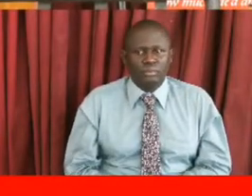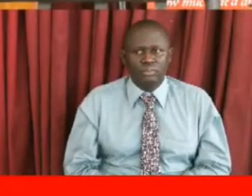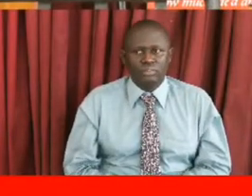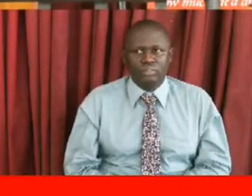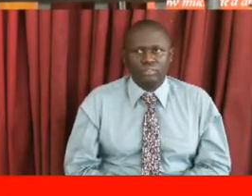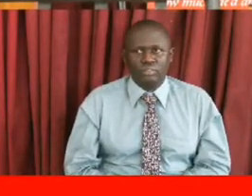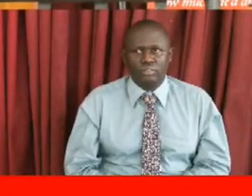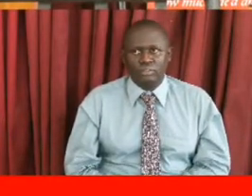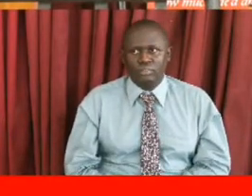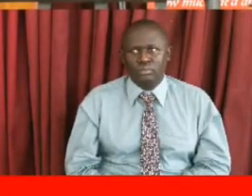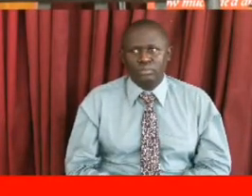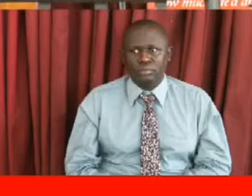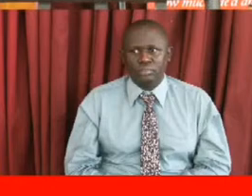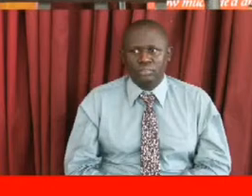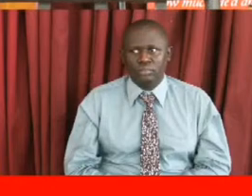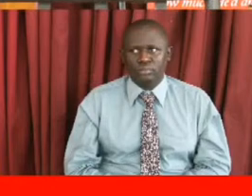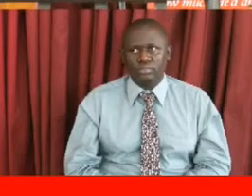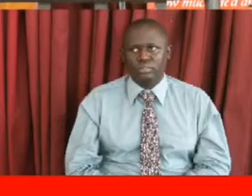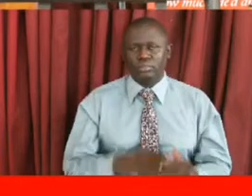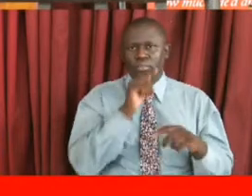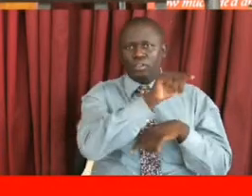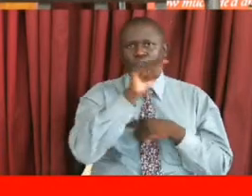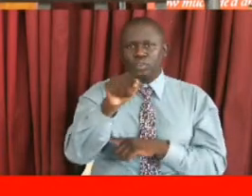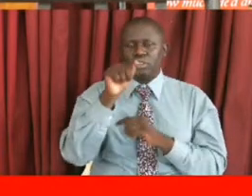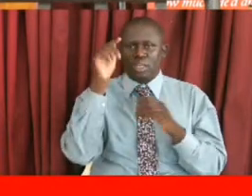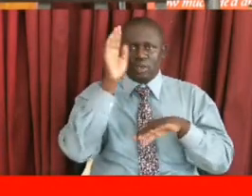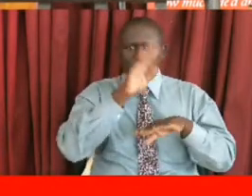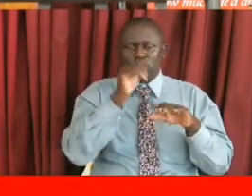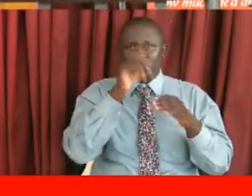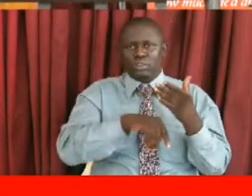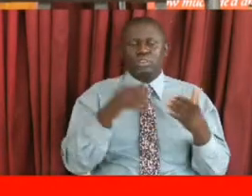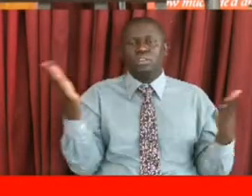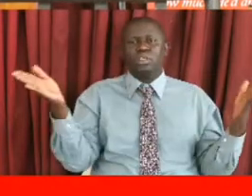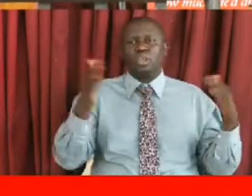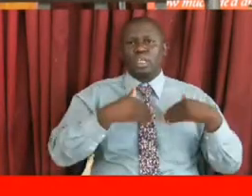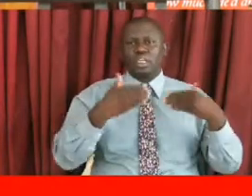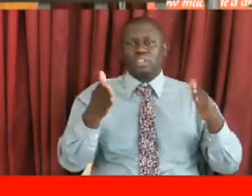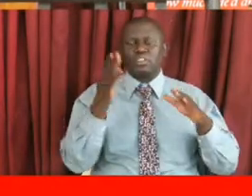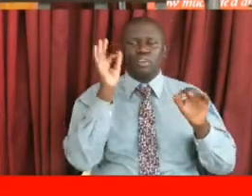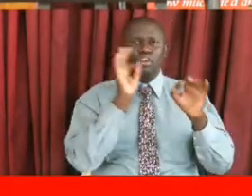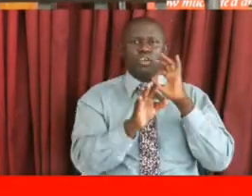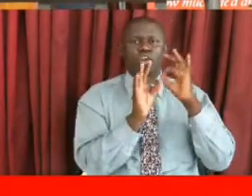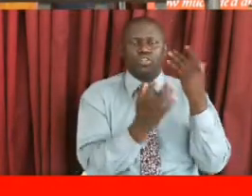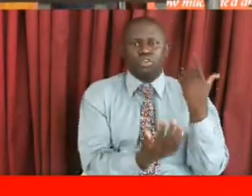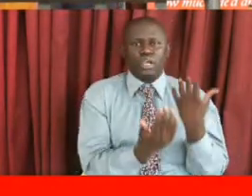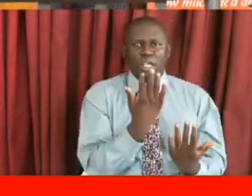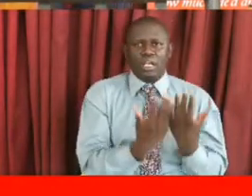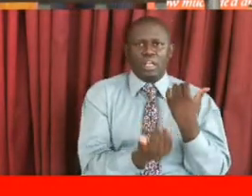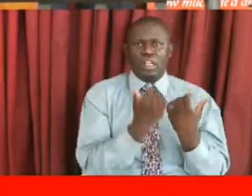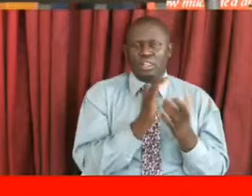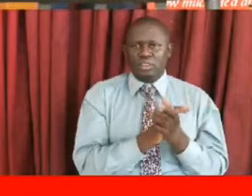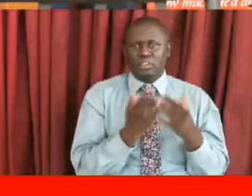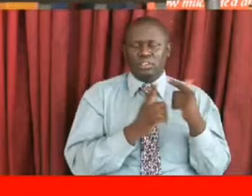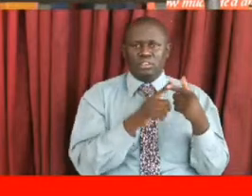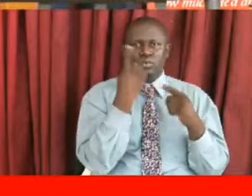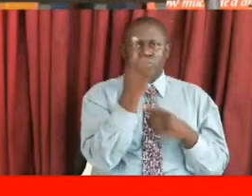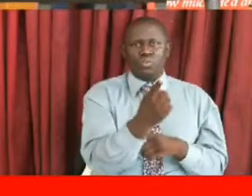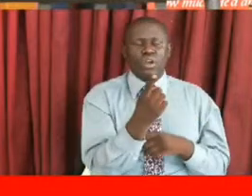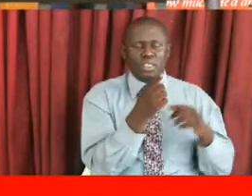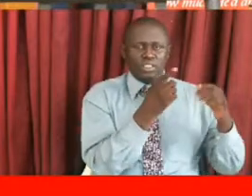amen amen those are called Gates of Hell one is on this